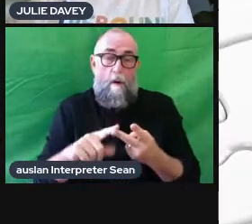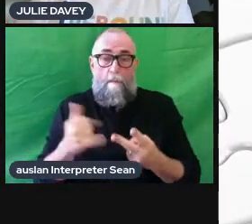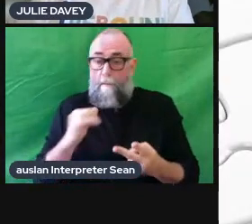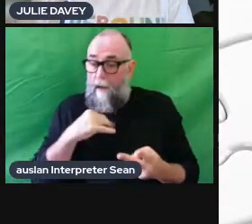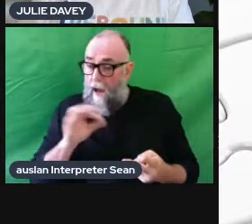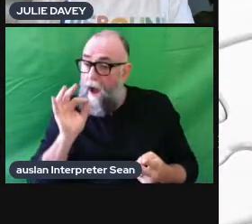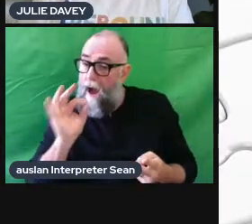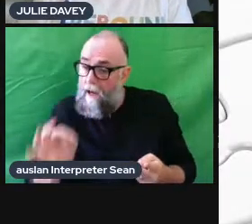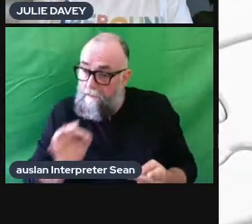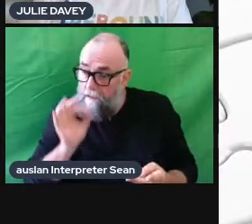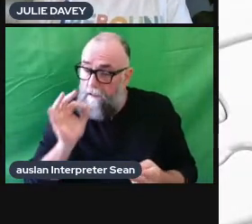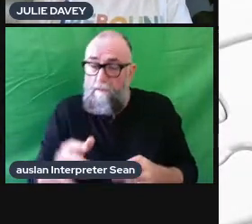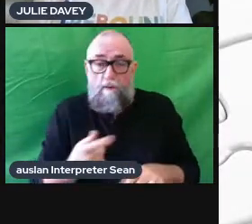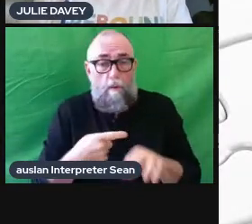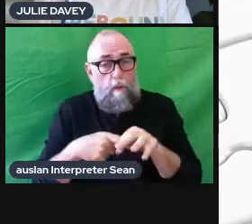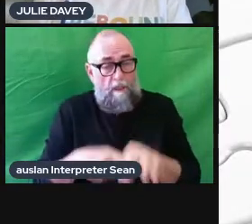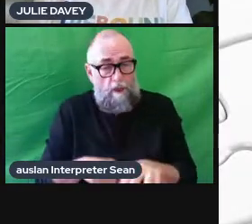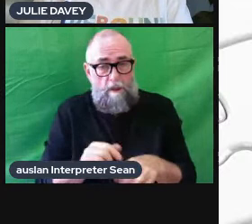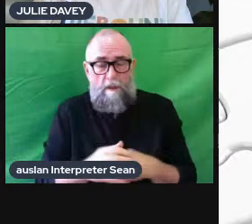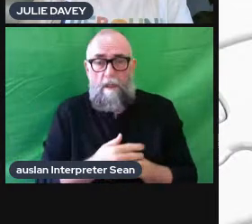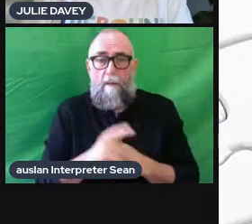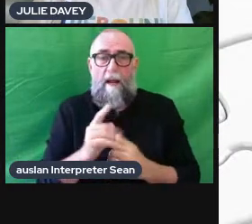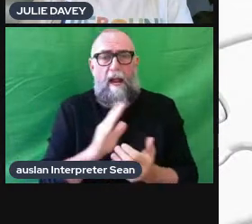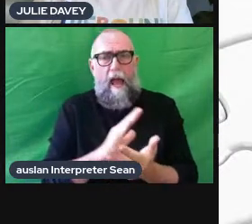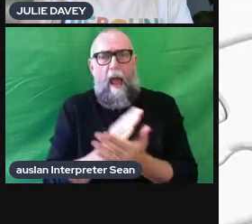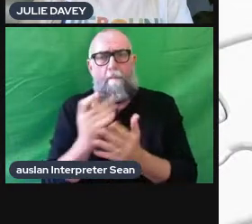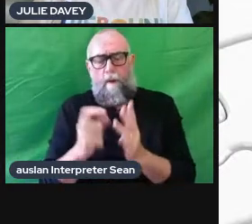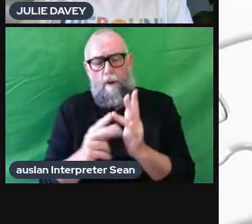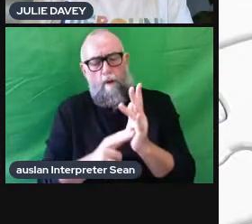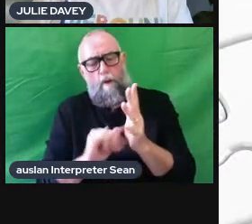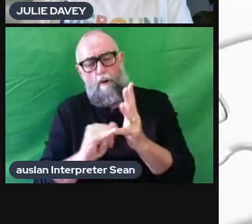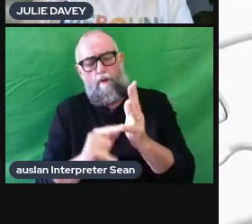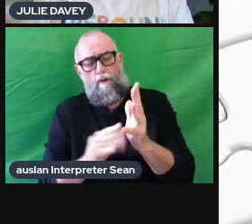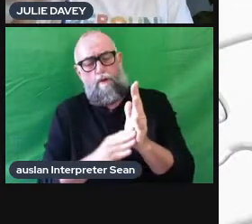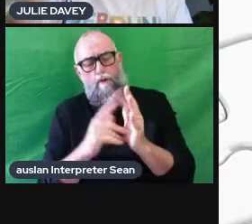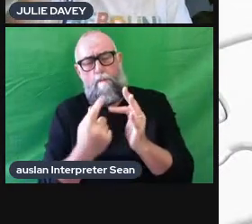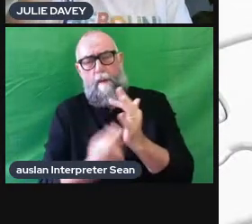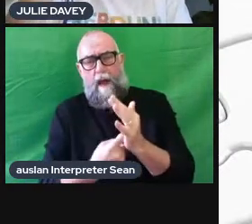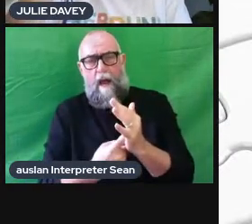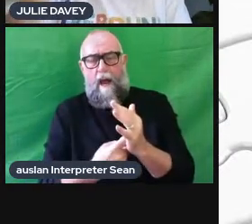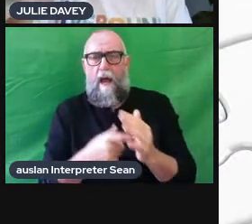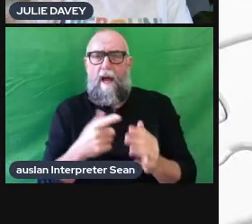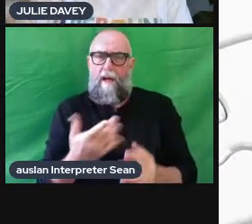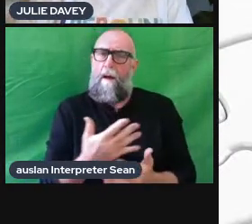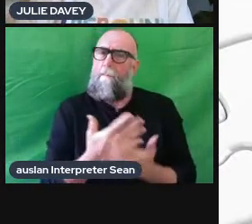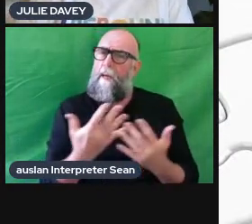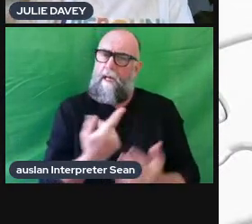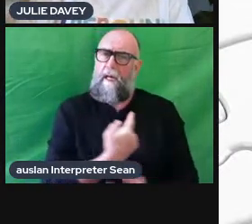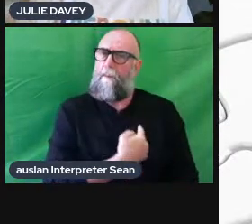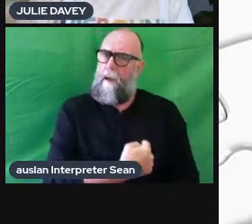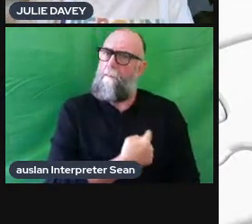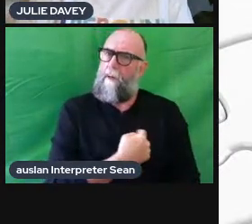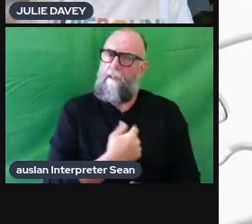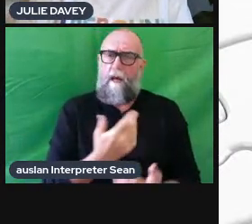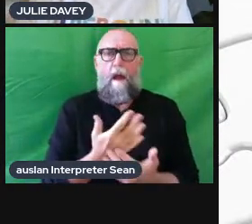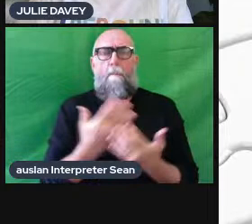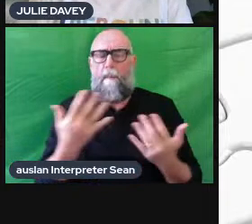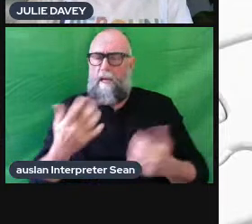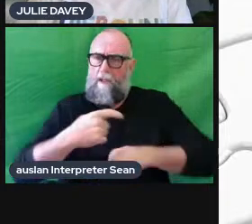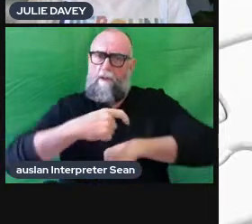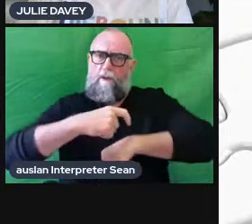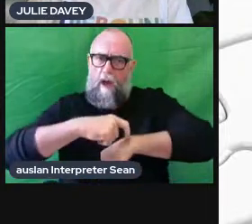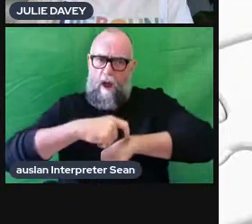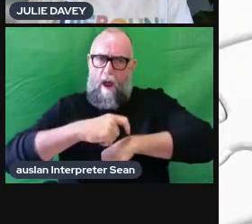but genuine consumer engagement takes commitment and time. And that was factored into the design of this